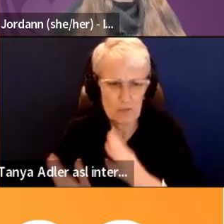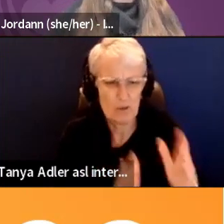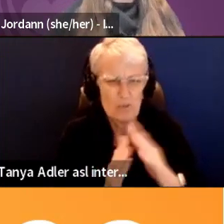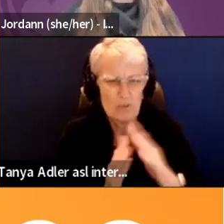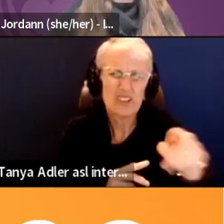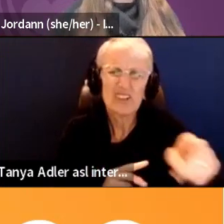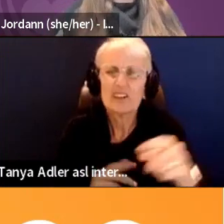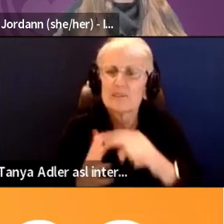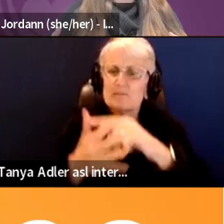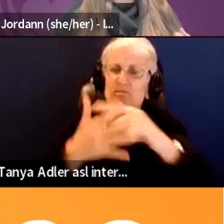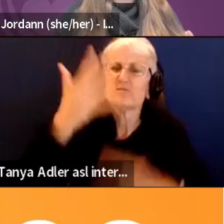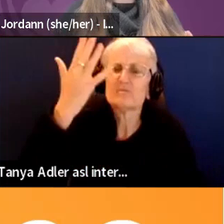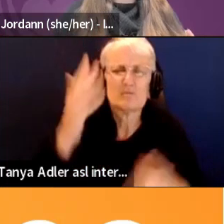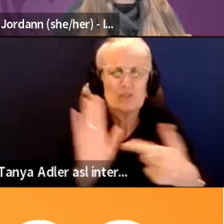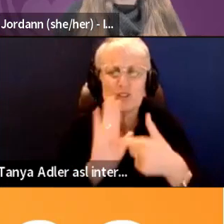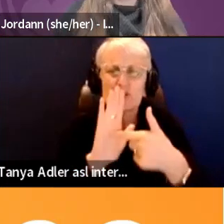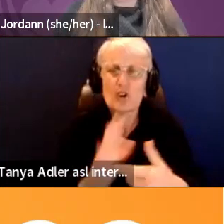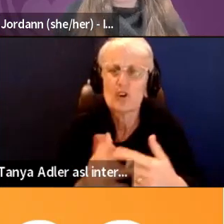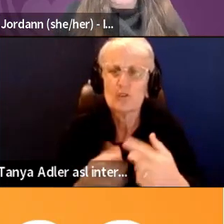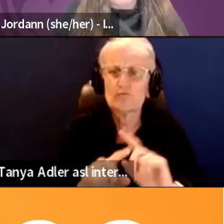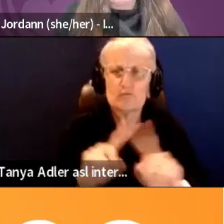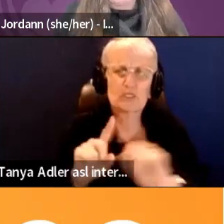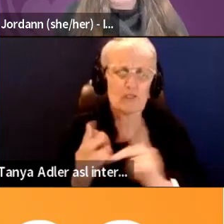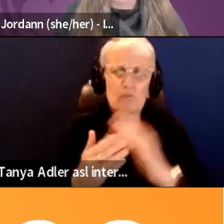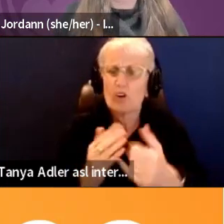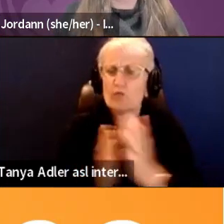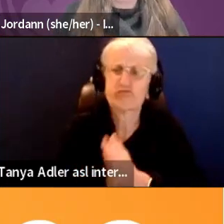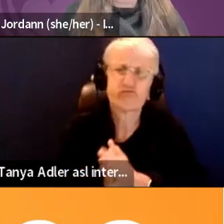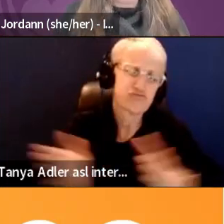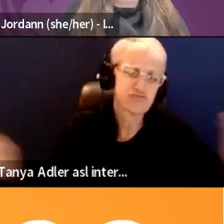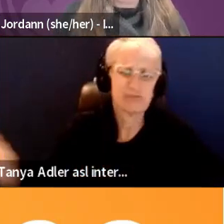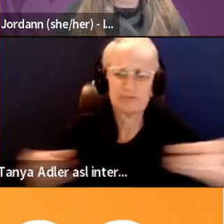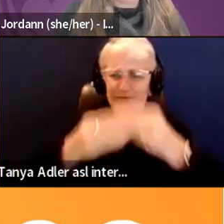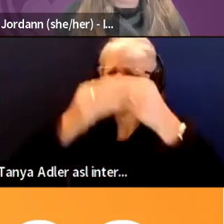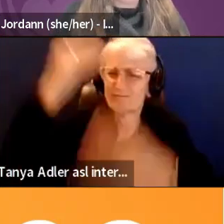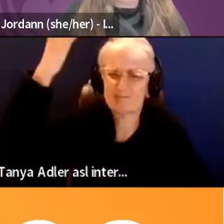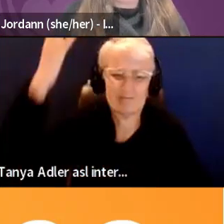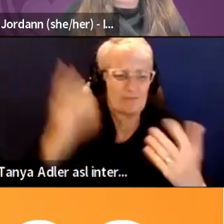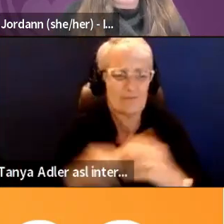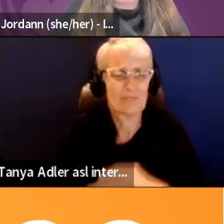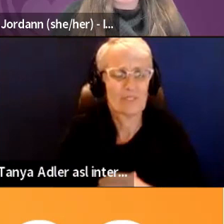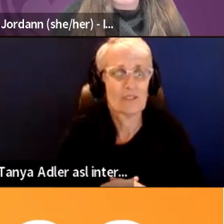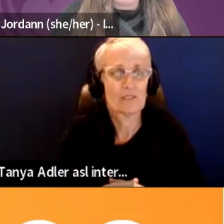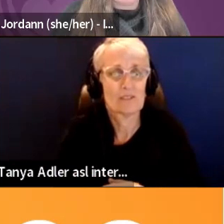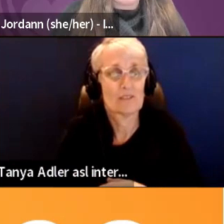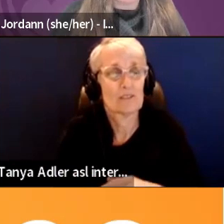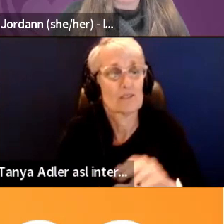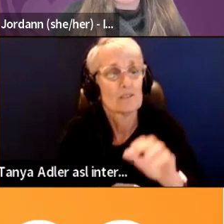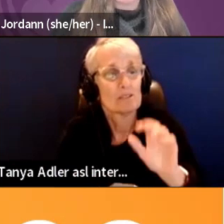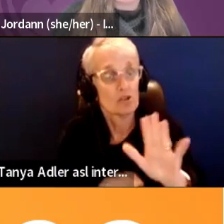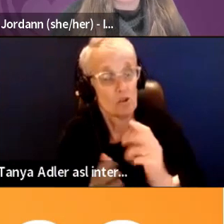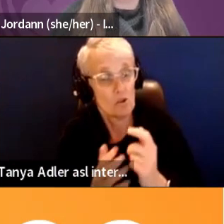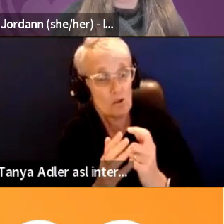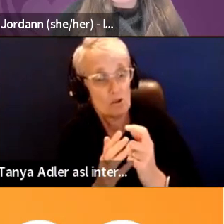to show you that the project opportunities are broad, and as long as your costs fall within